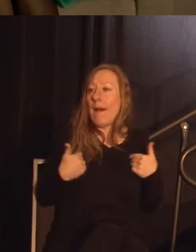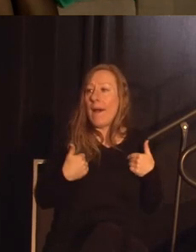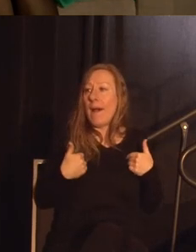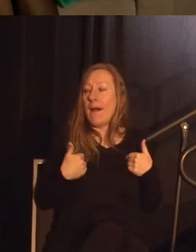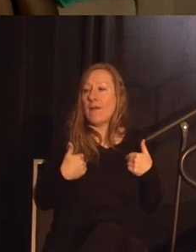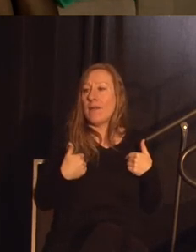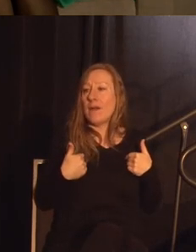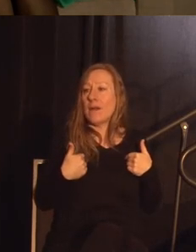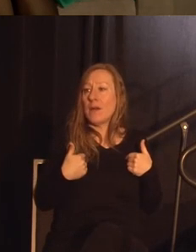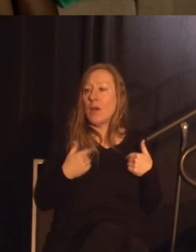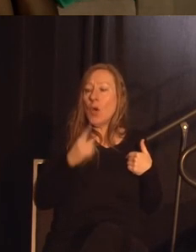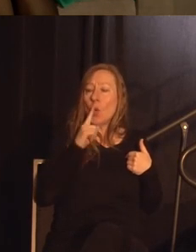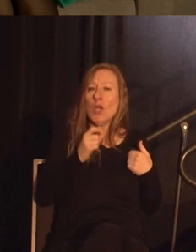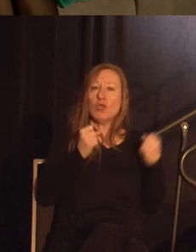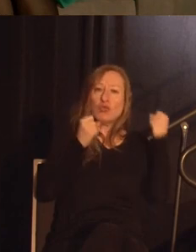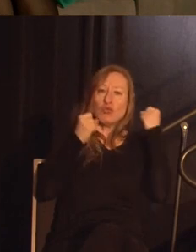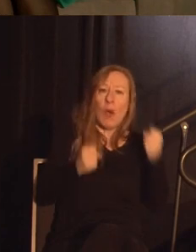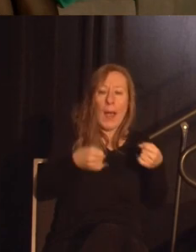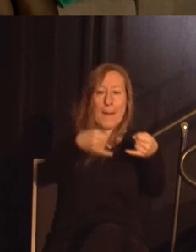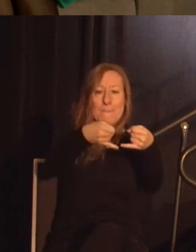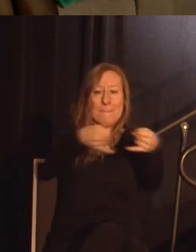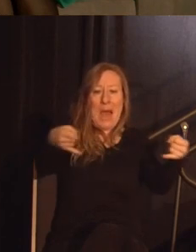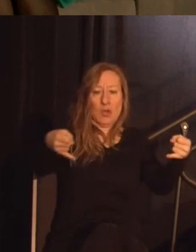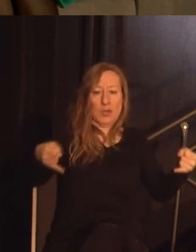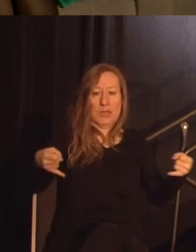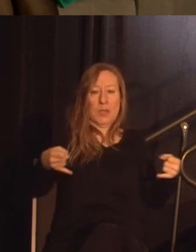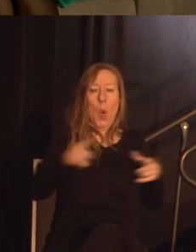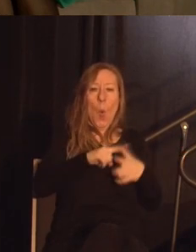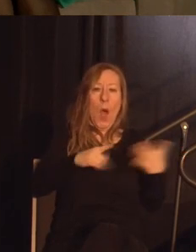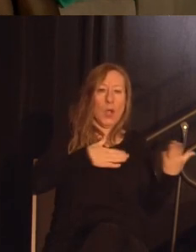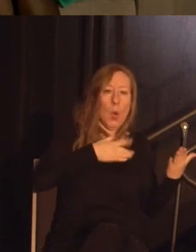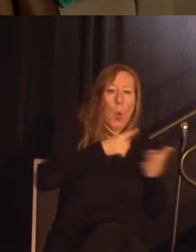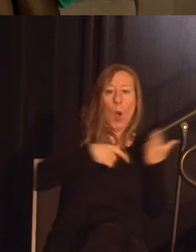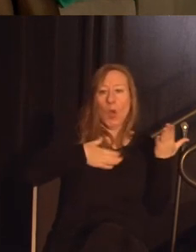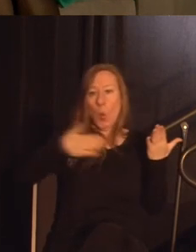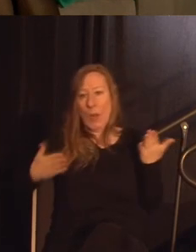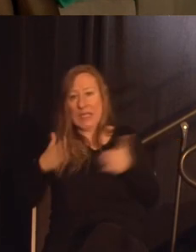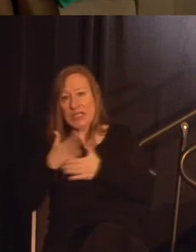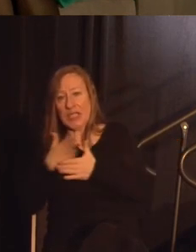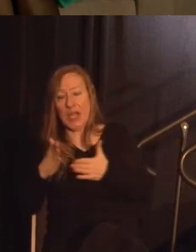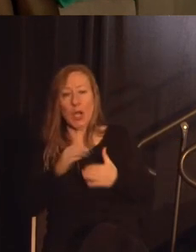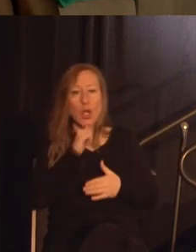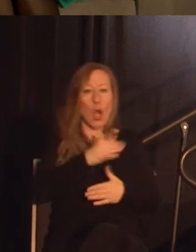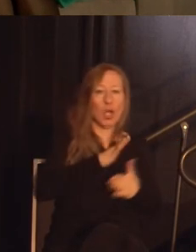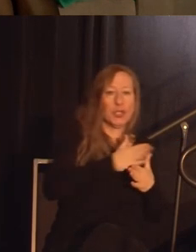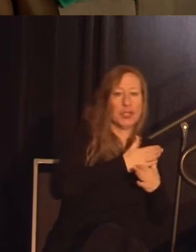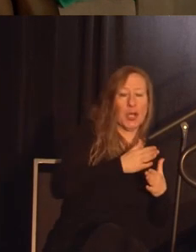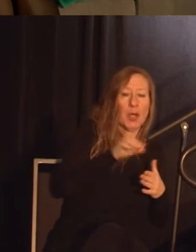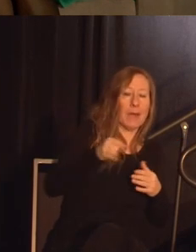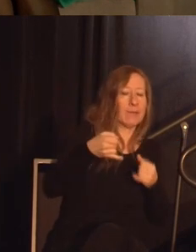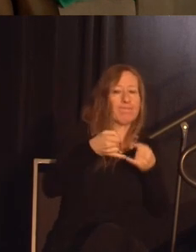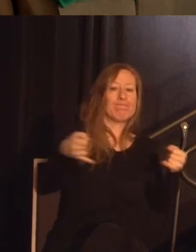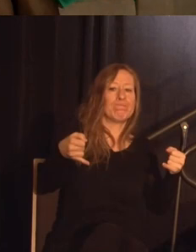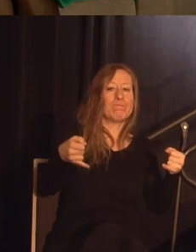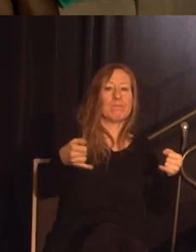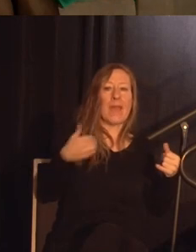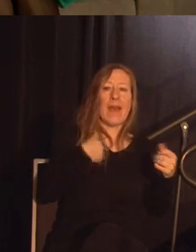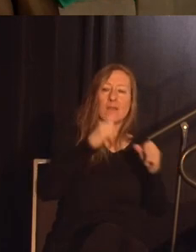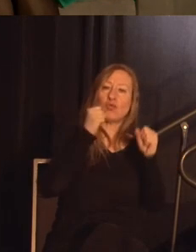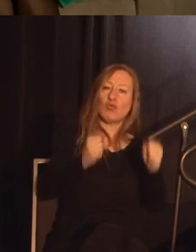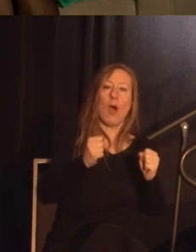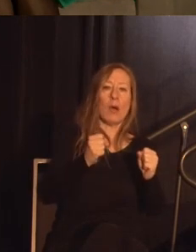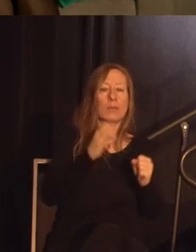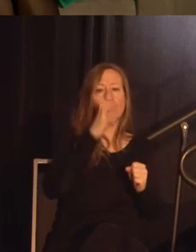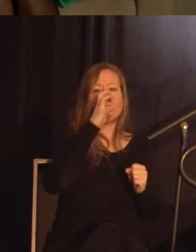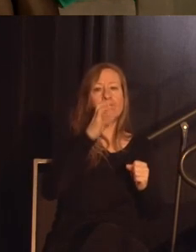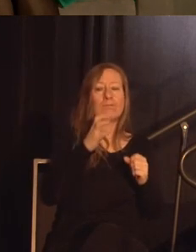the firmest boundaries around what you do and don't share, because otherwise, especially in the age of the